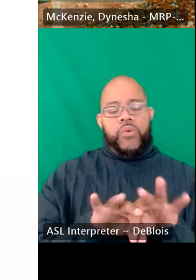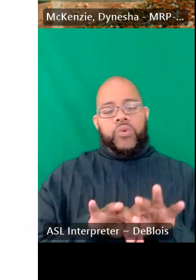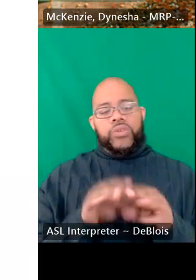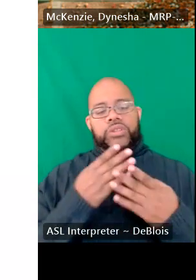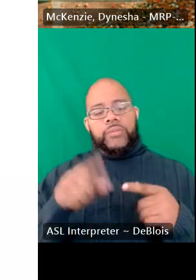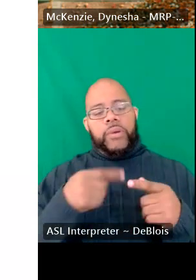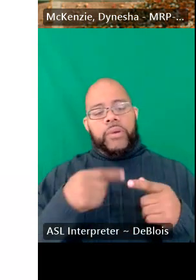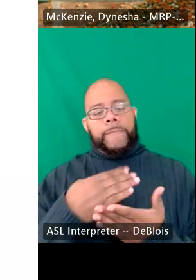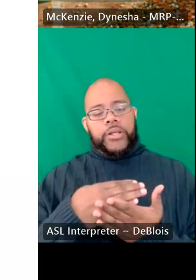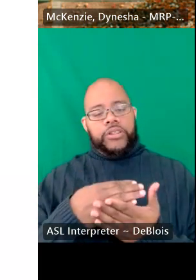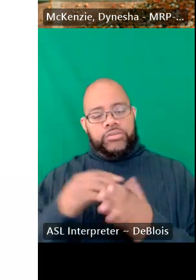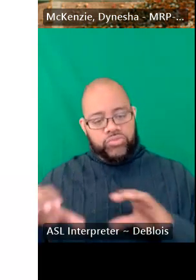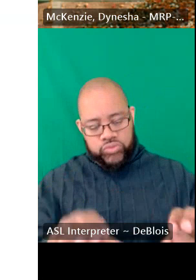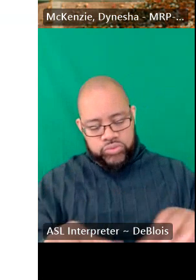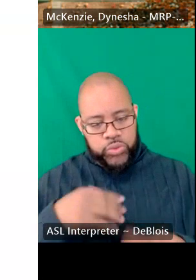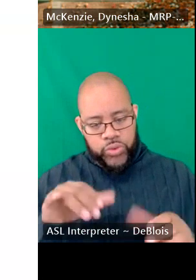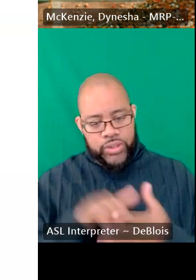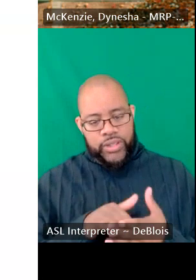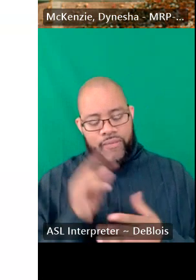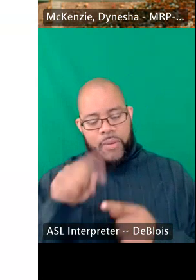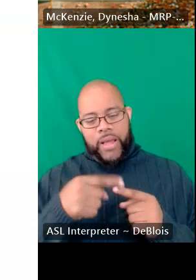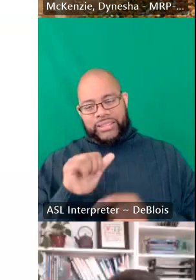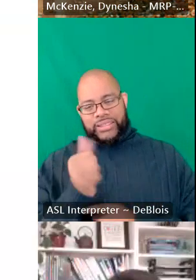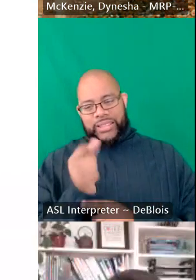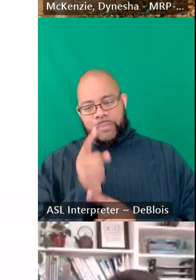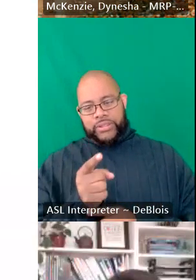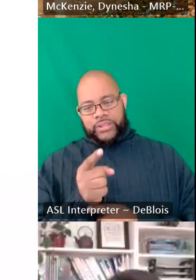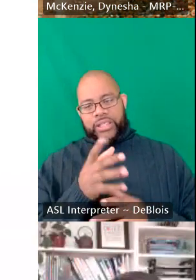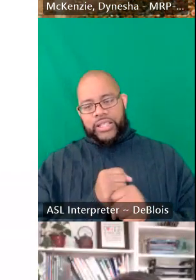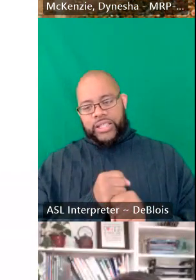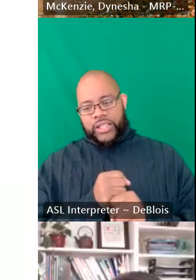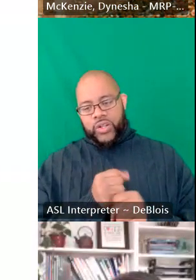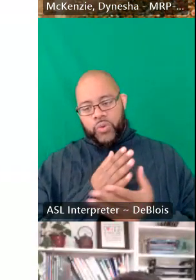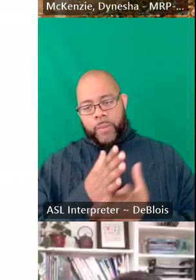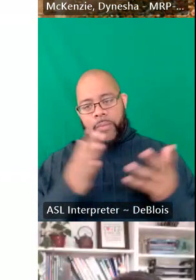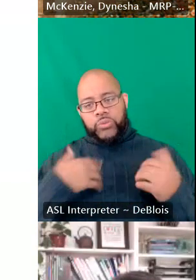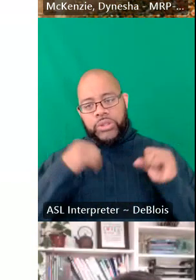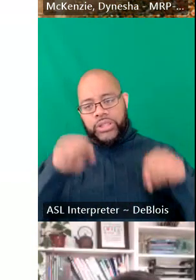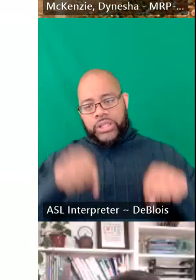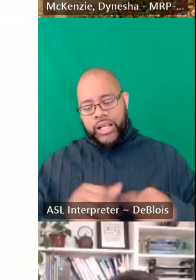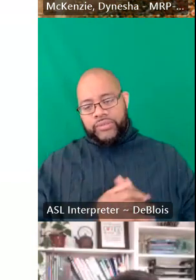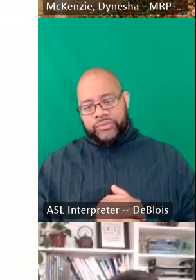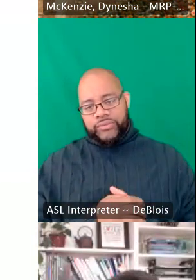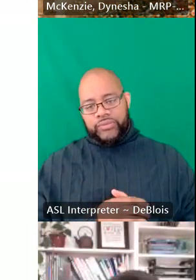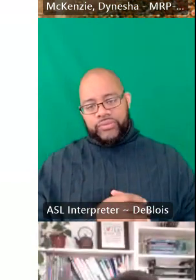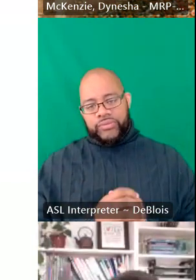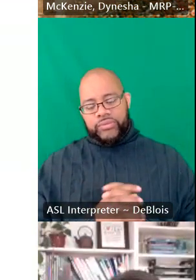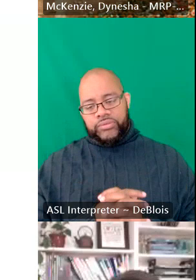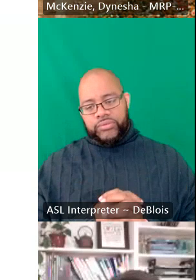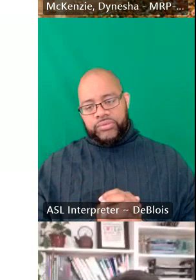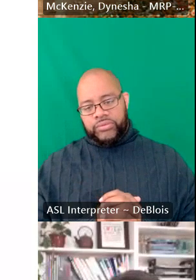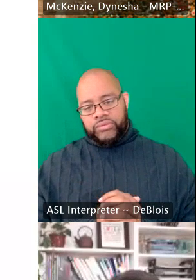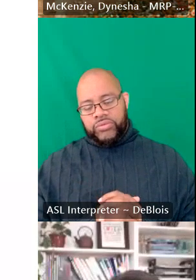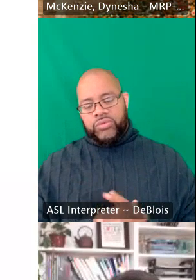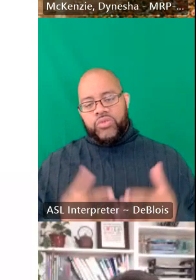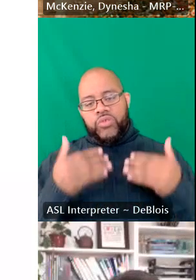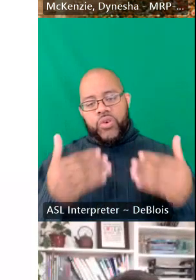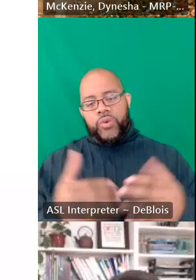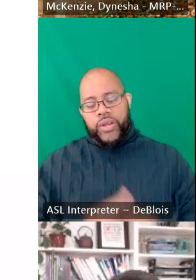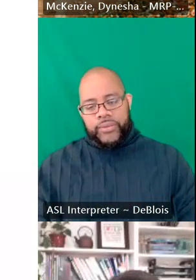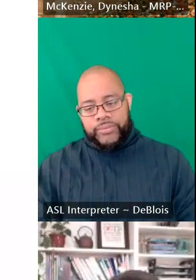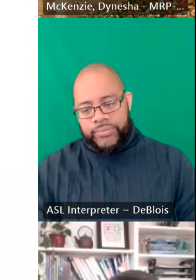budget execution. We're going to do this for about 10 minutes and get through as much as we can. Go ahead.